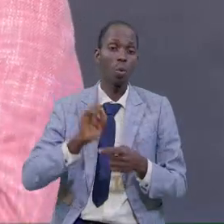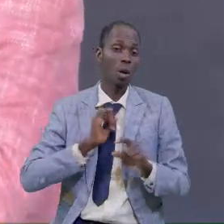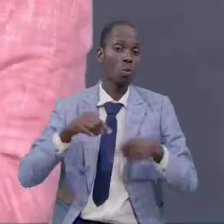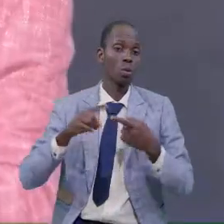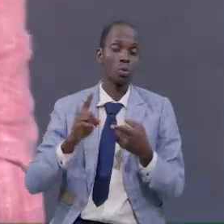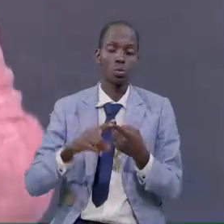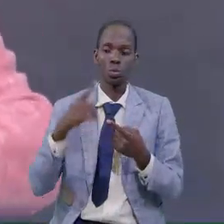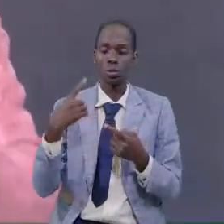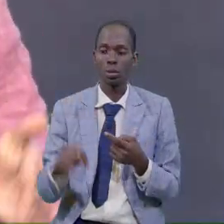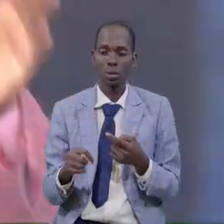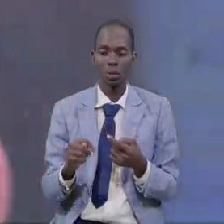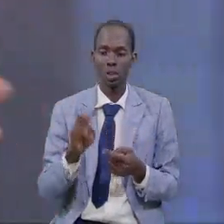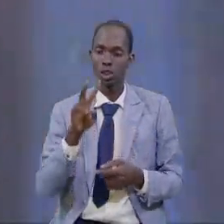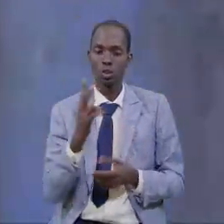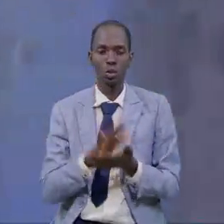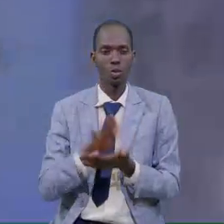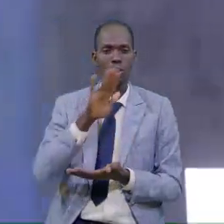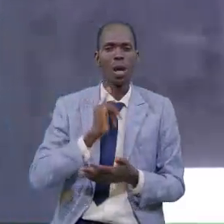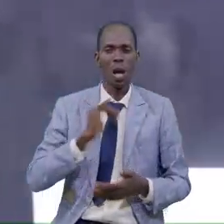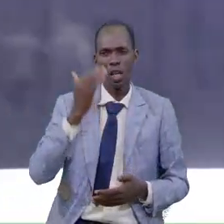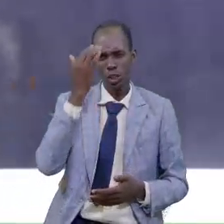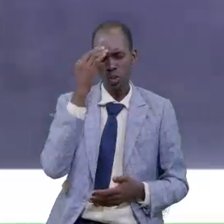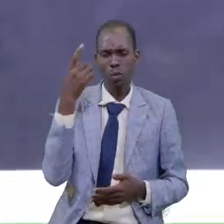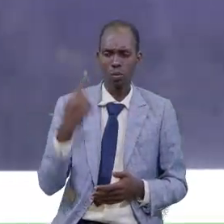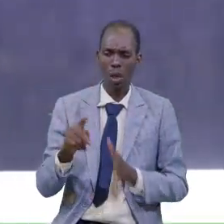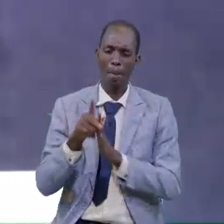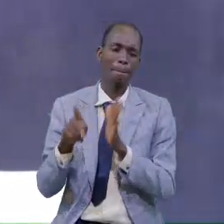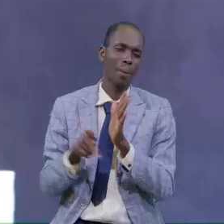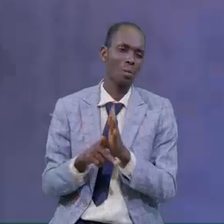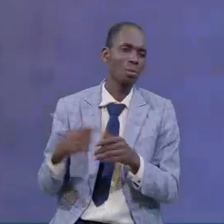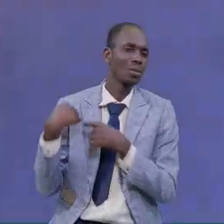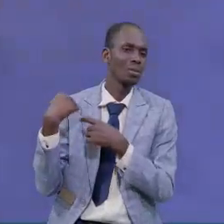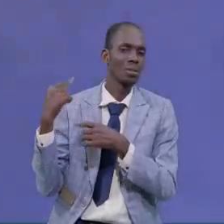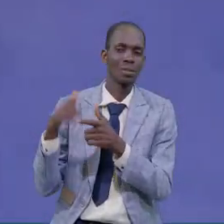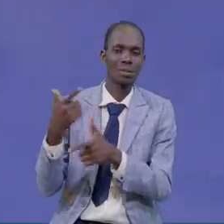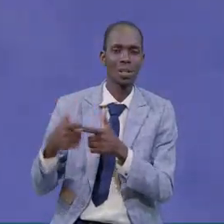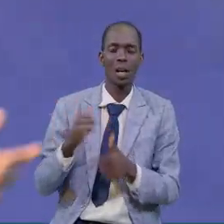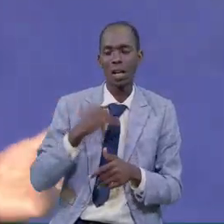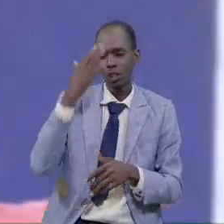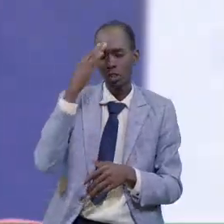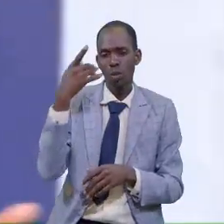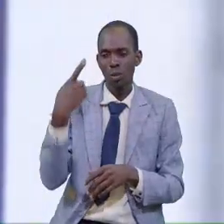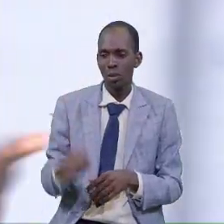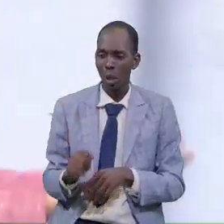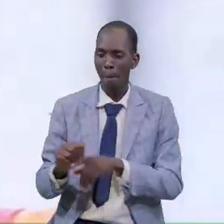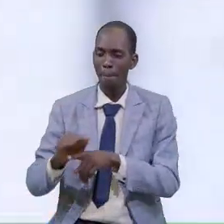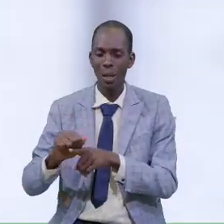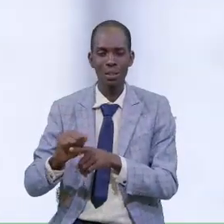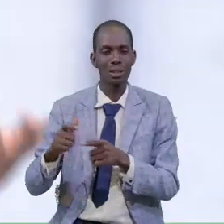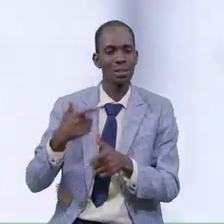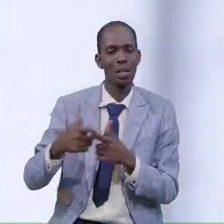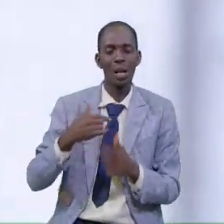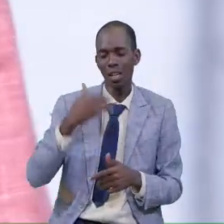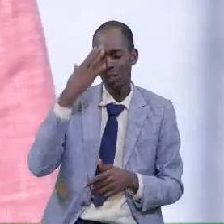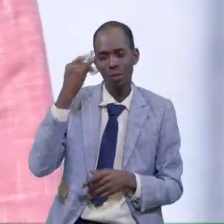there. I knew the practice there. I knew the ideology there. And many of our students, fellow students like